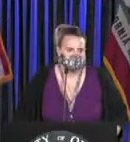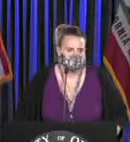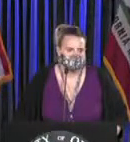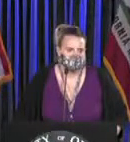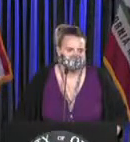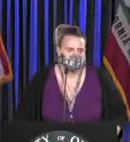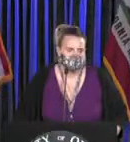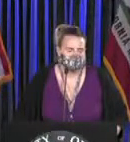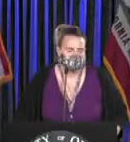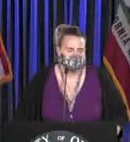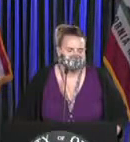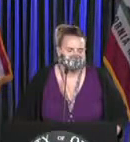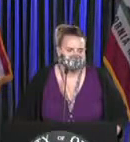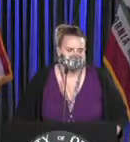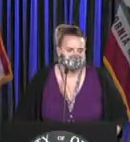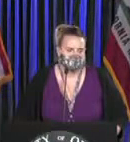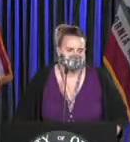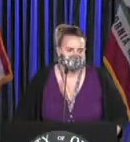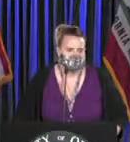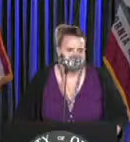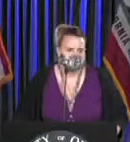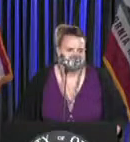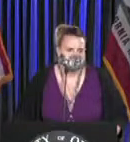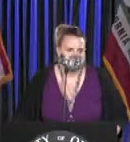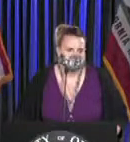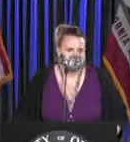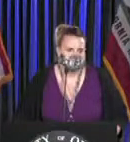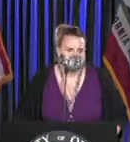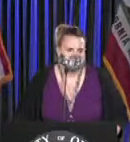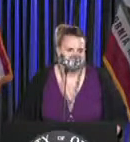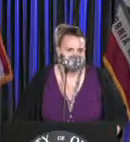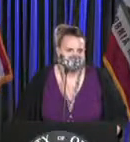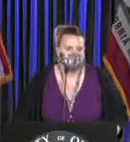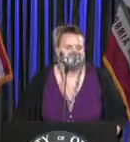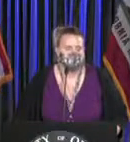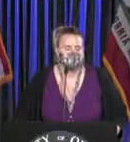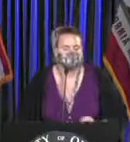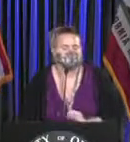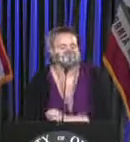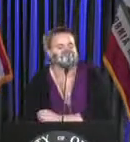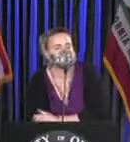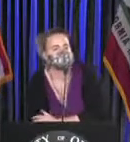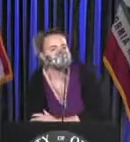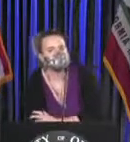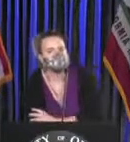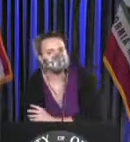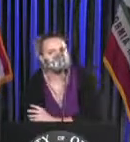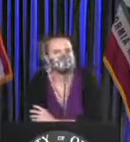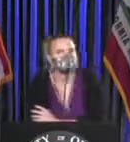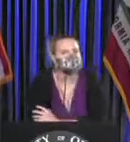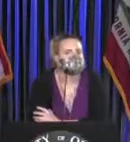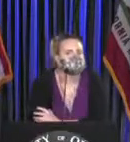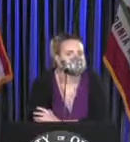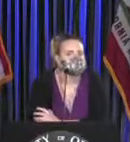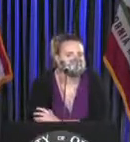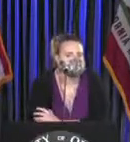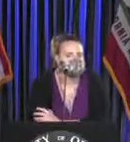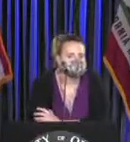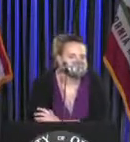30 minutes before. And this is, maybe I can transition to the next topic. Mm-hmm. Since we've got 18 minutes.